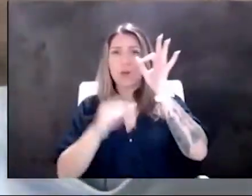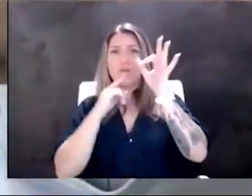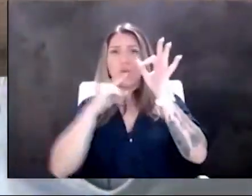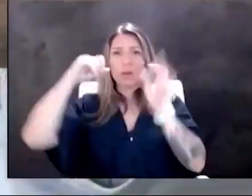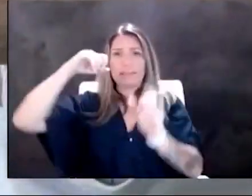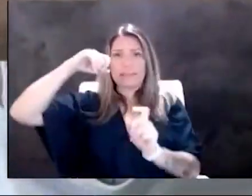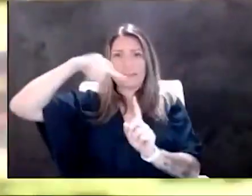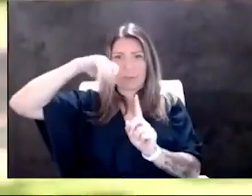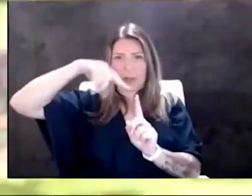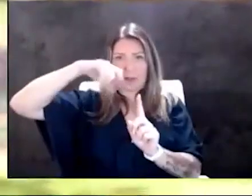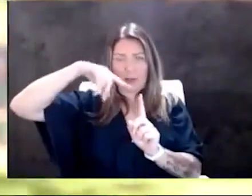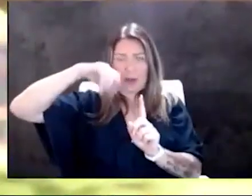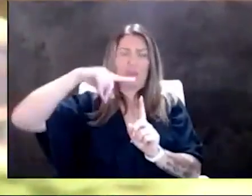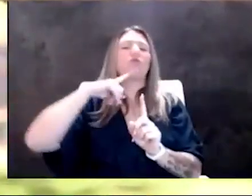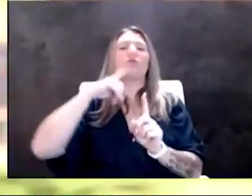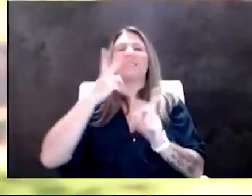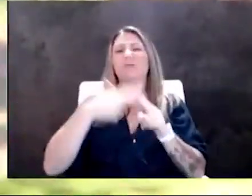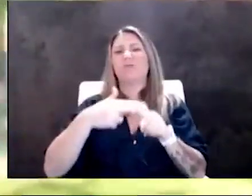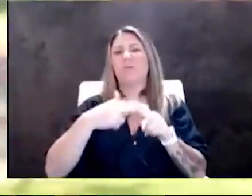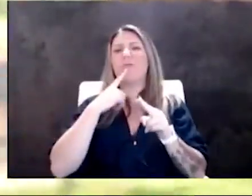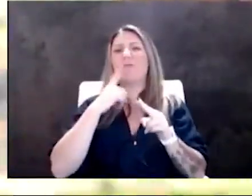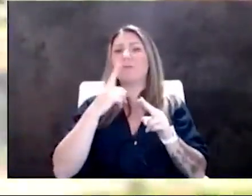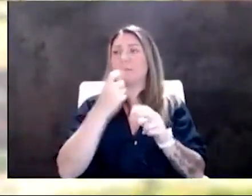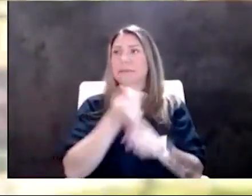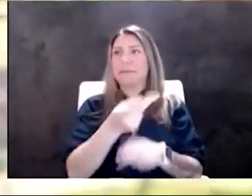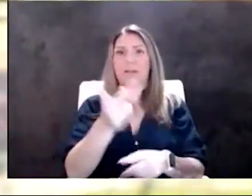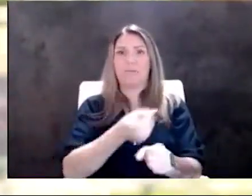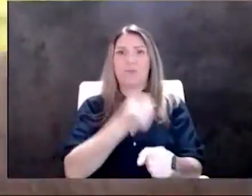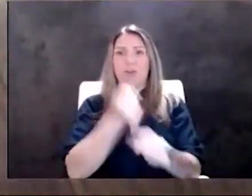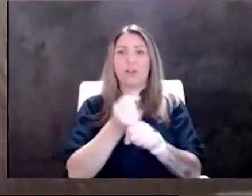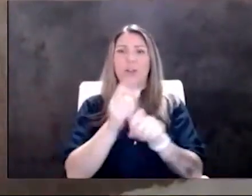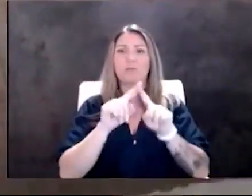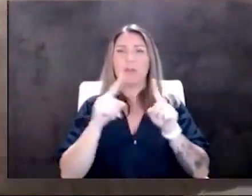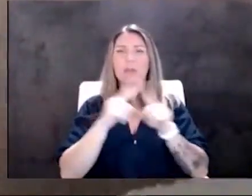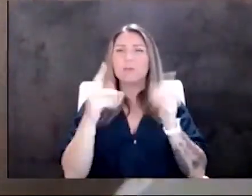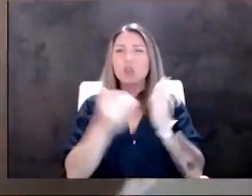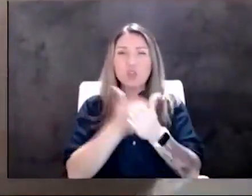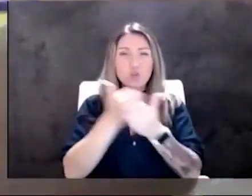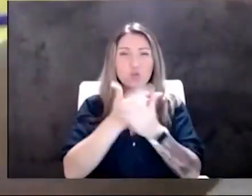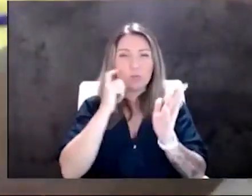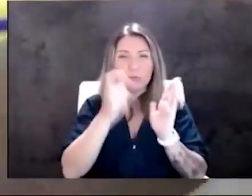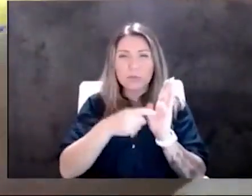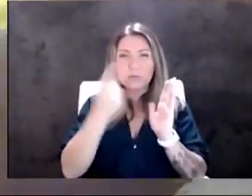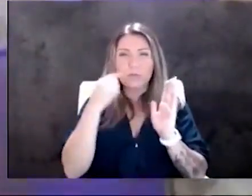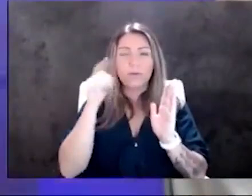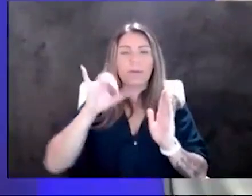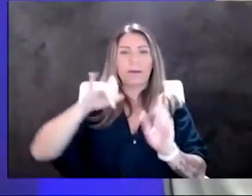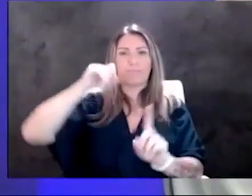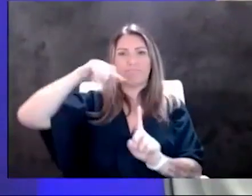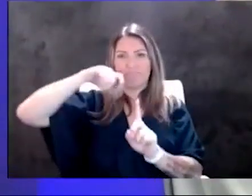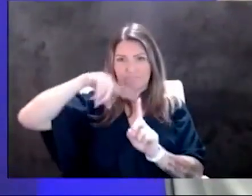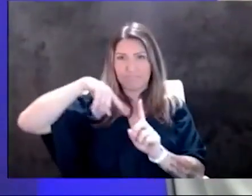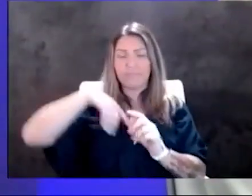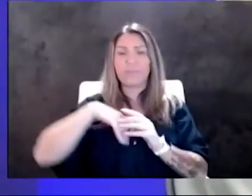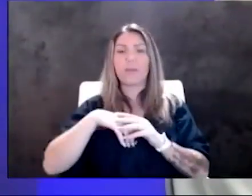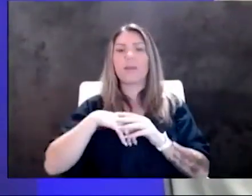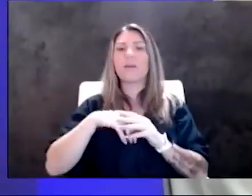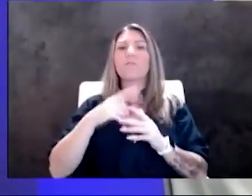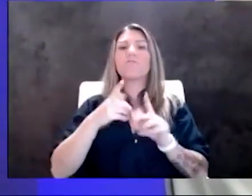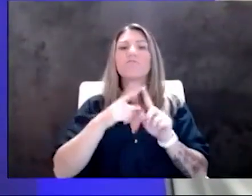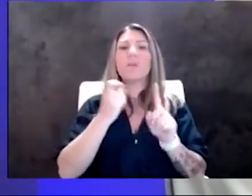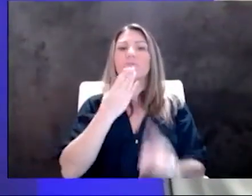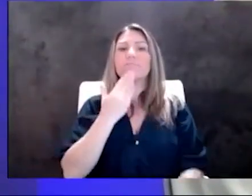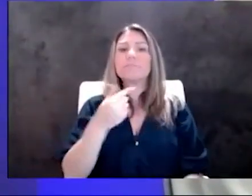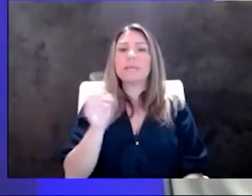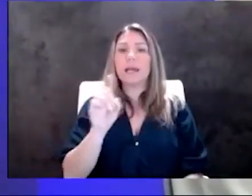around for several years, but really this was looking at a new indication for spinal cord stimulation, and that was from diabetic neuropathy. So we know